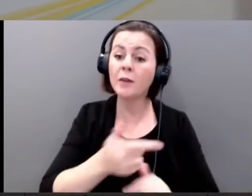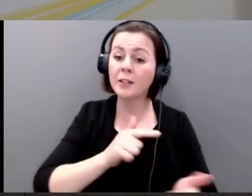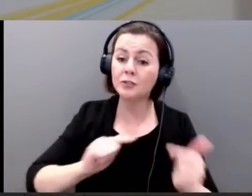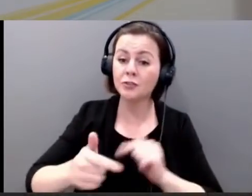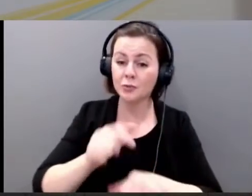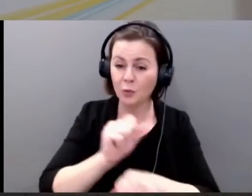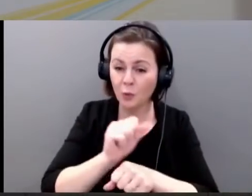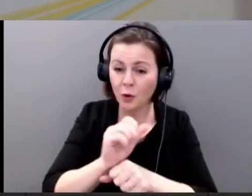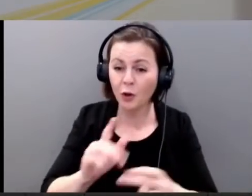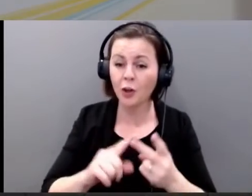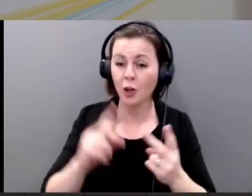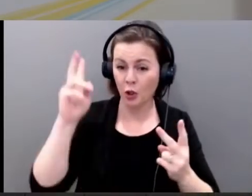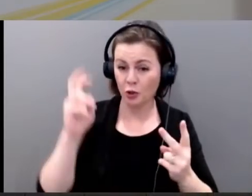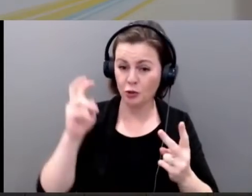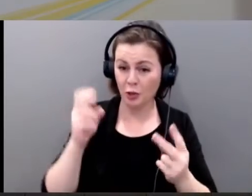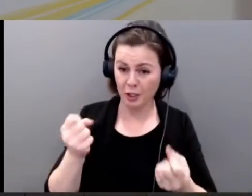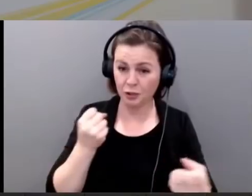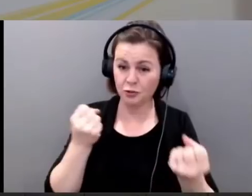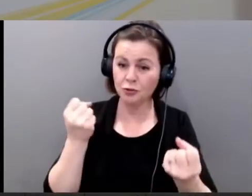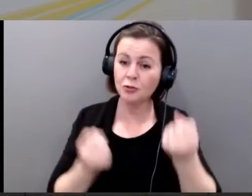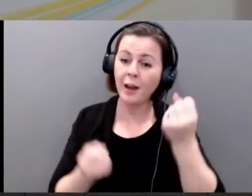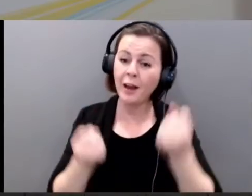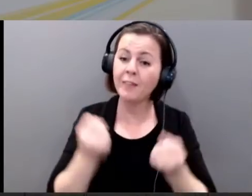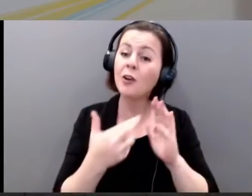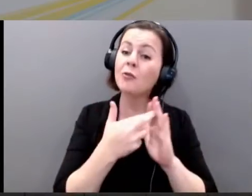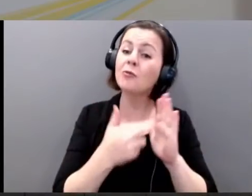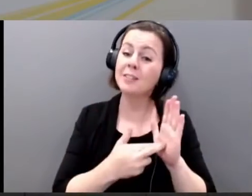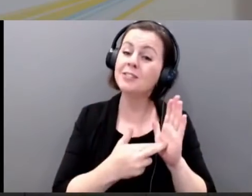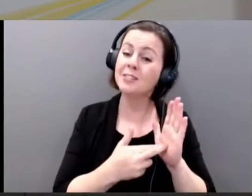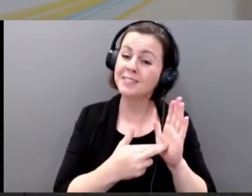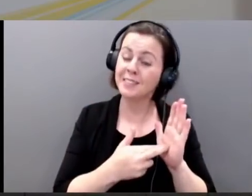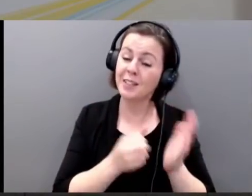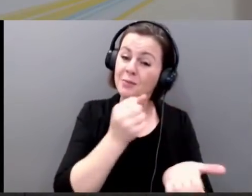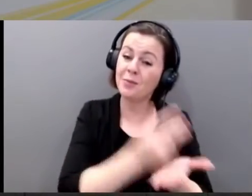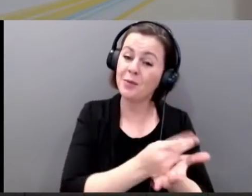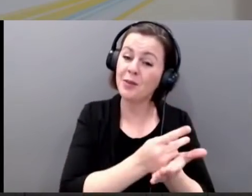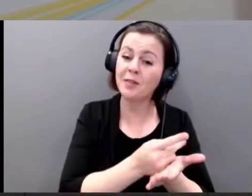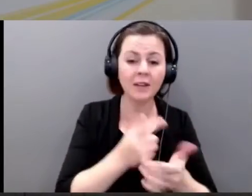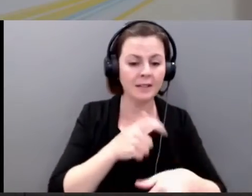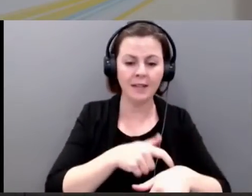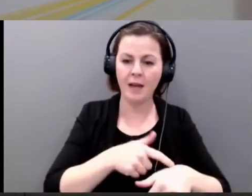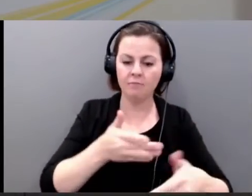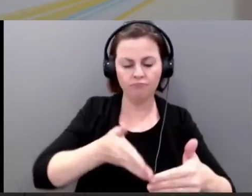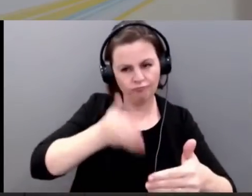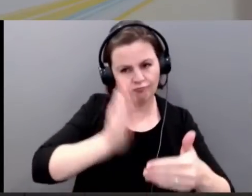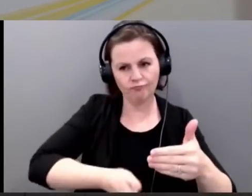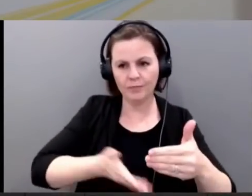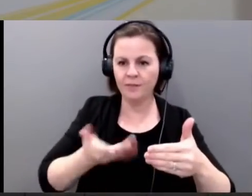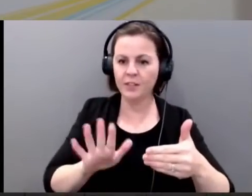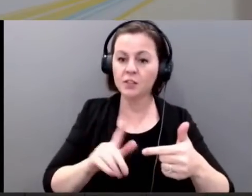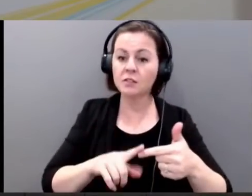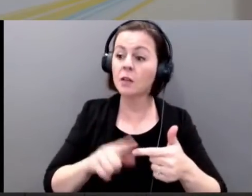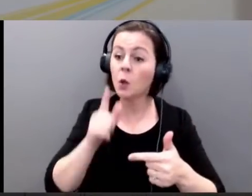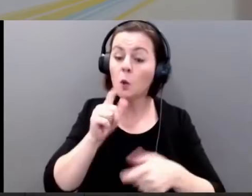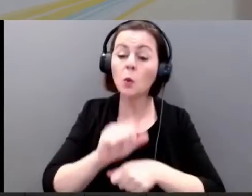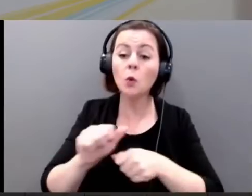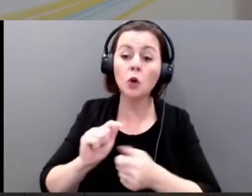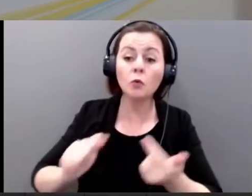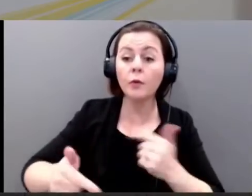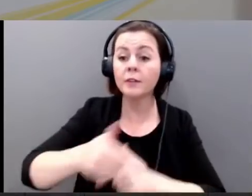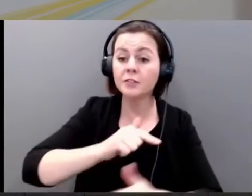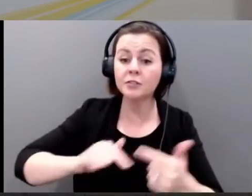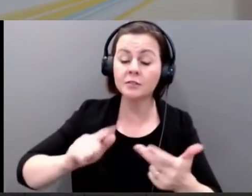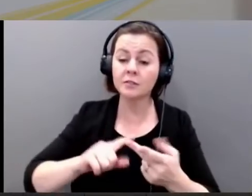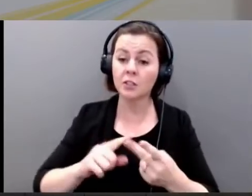to register with our office has passed. All rotational workers and truck drivers should now be registered and following the testing